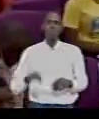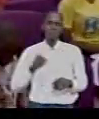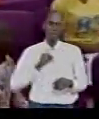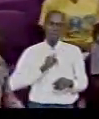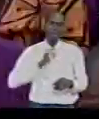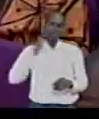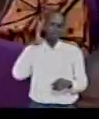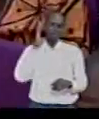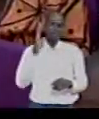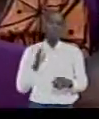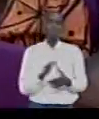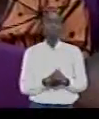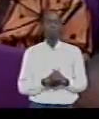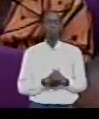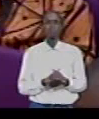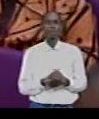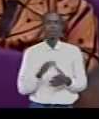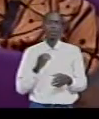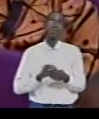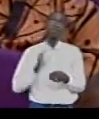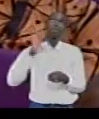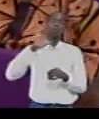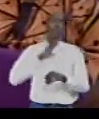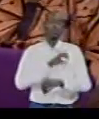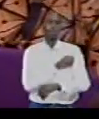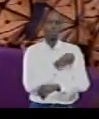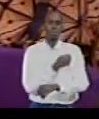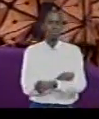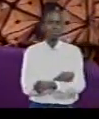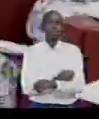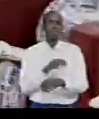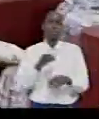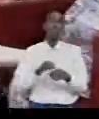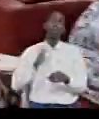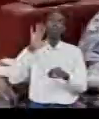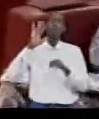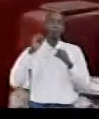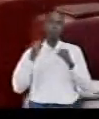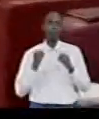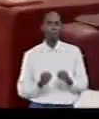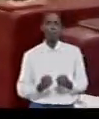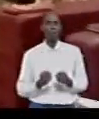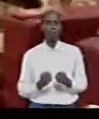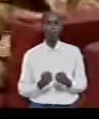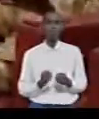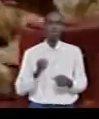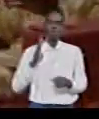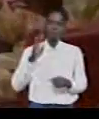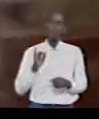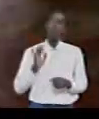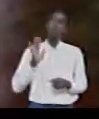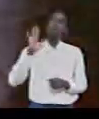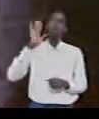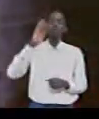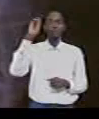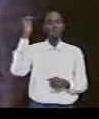will. In your strength, in your power, by your